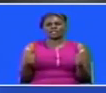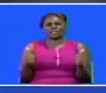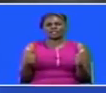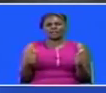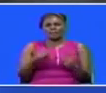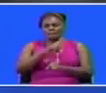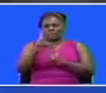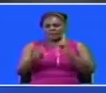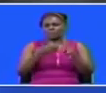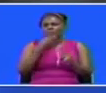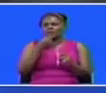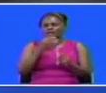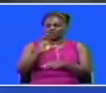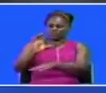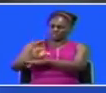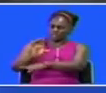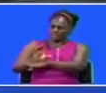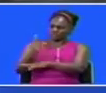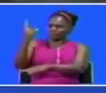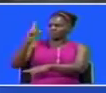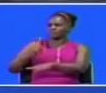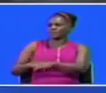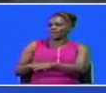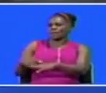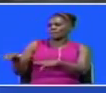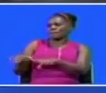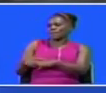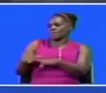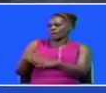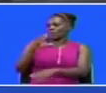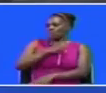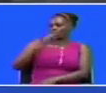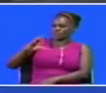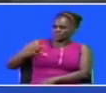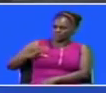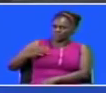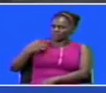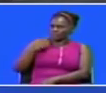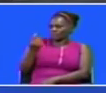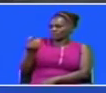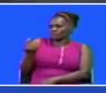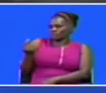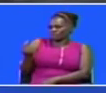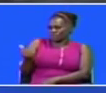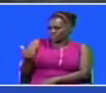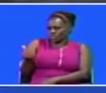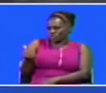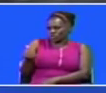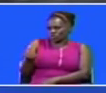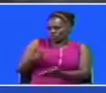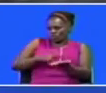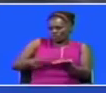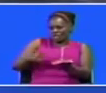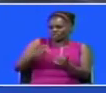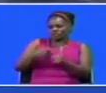Vetting a man of the cloth would mean once in a while, the members of the committee would quote a few verses from the Christian holy